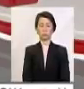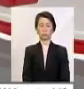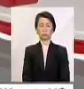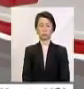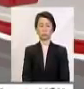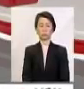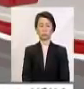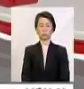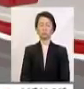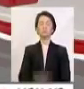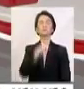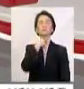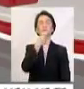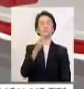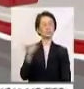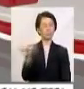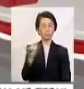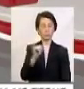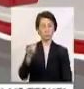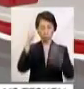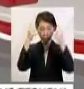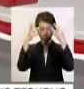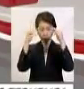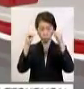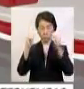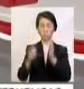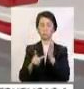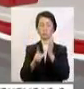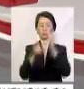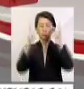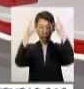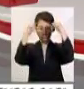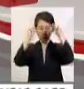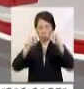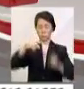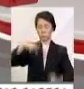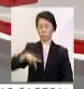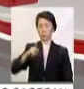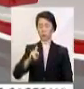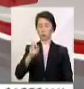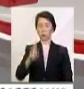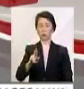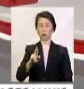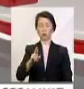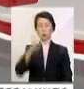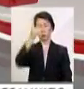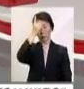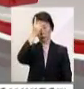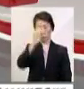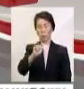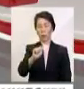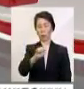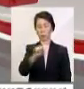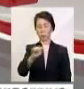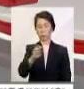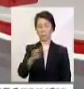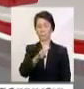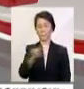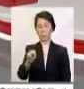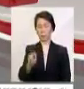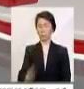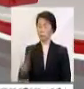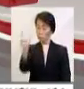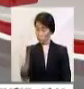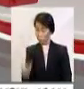Dan turut senada dengan syarat yang disebut Perdana Menteri adalah Timbalan Presiden PKR, Datuk Sri Azmin Ali. Katanya calon tersebut juga